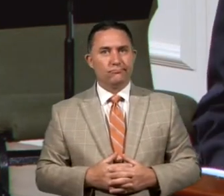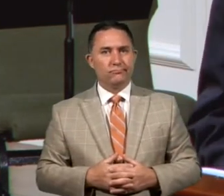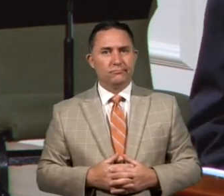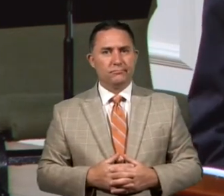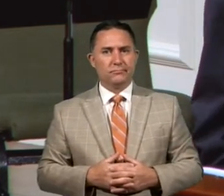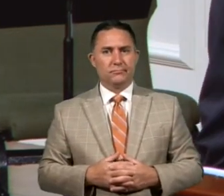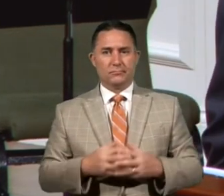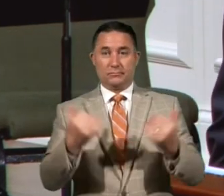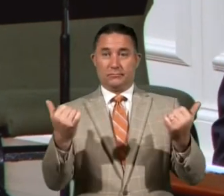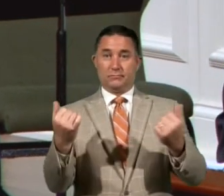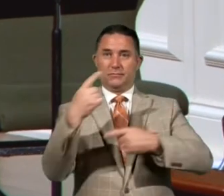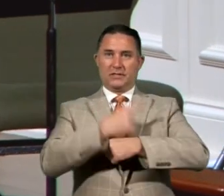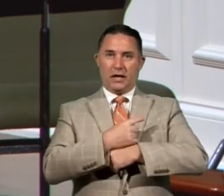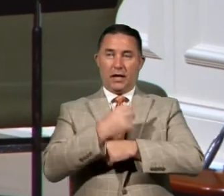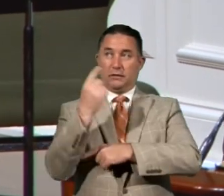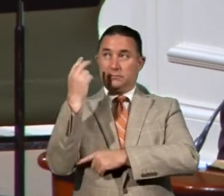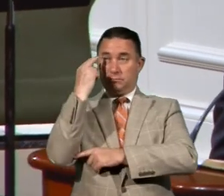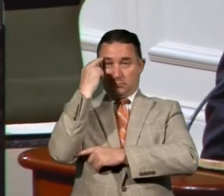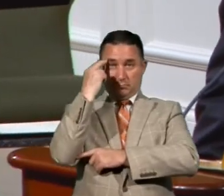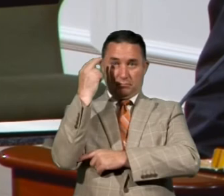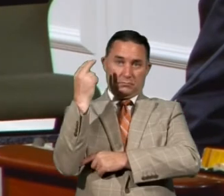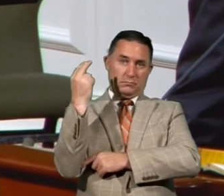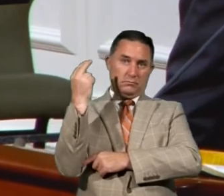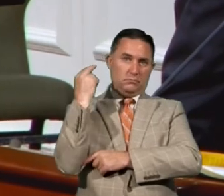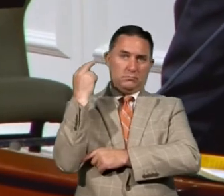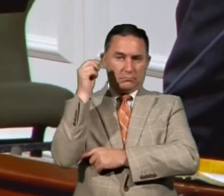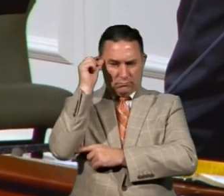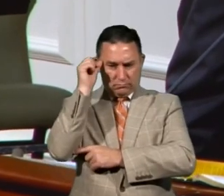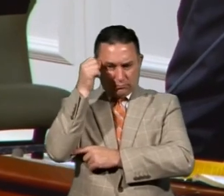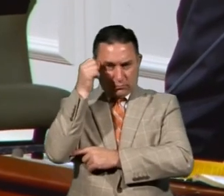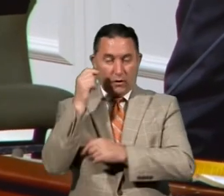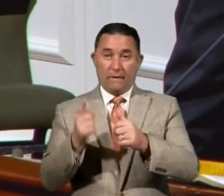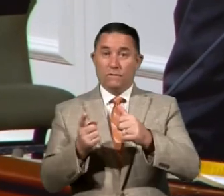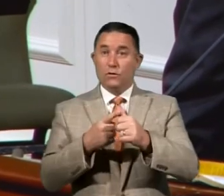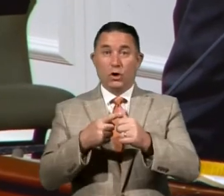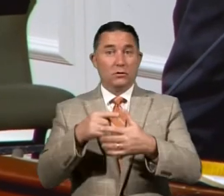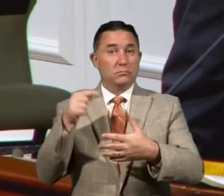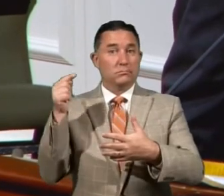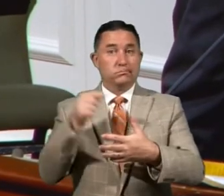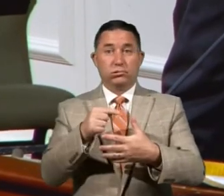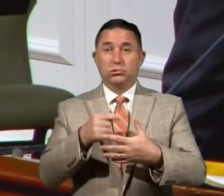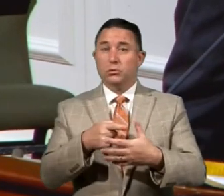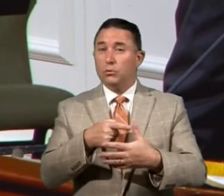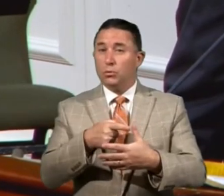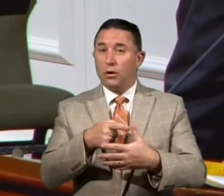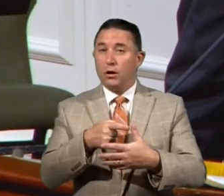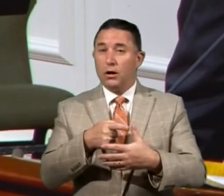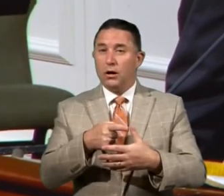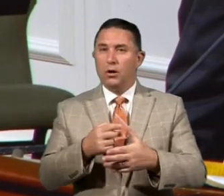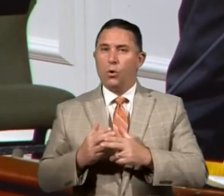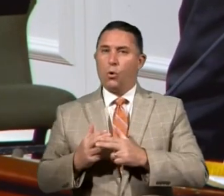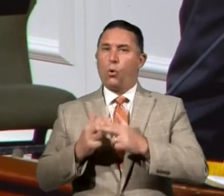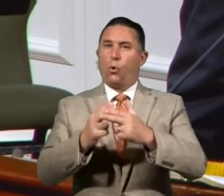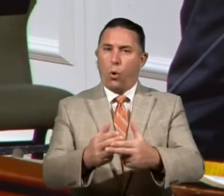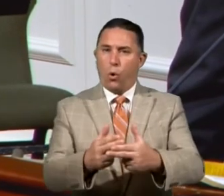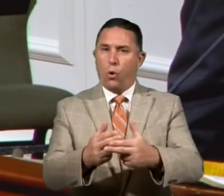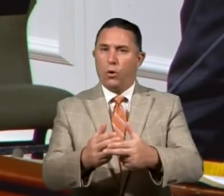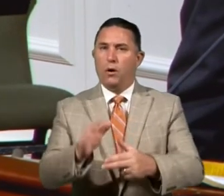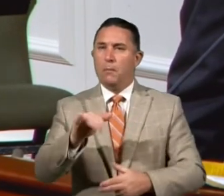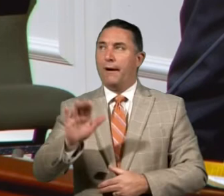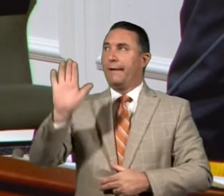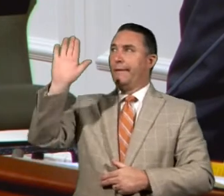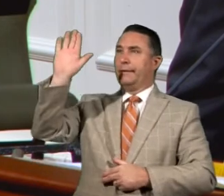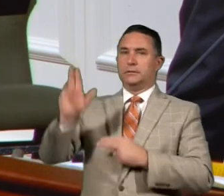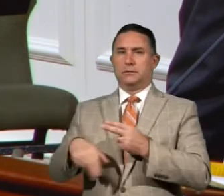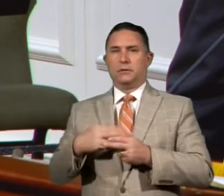This is the day of remembrance. And boy, the first key is we're going to be called by